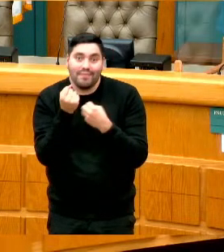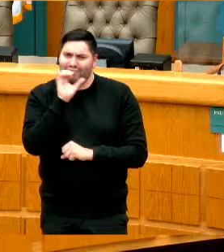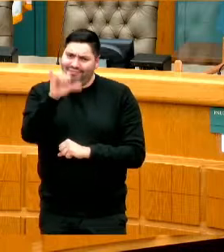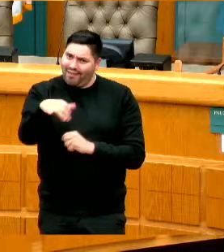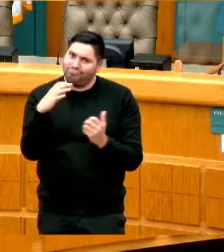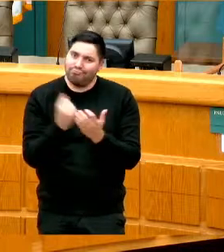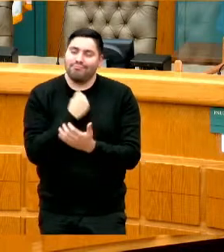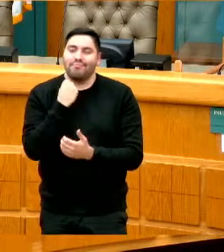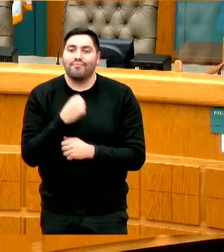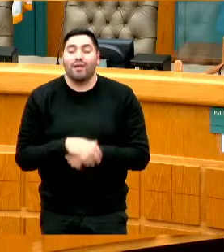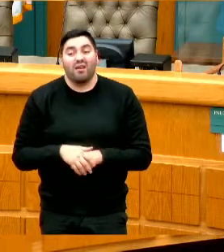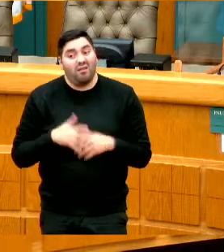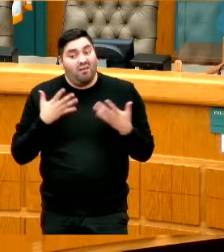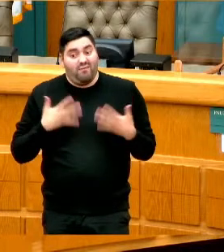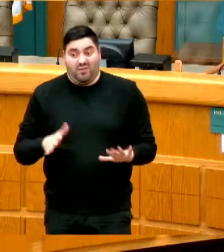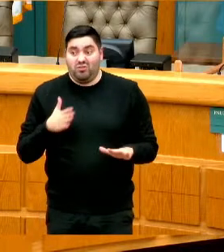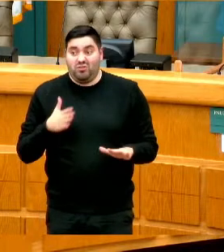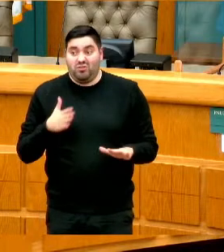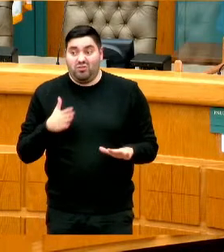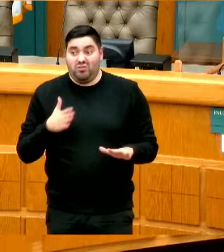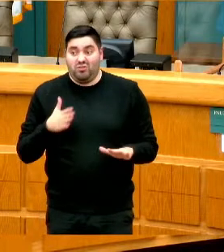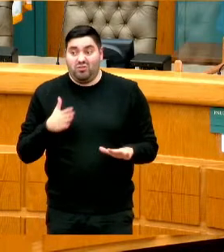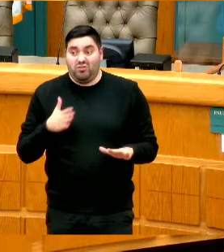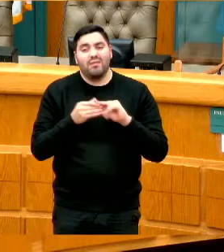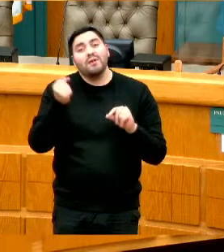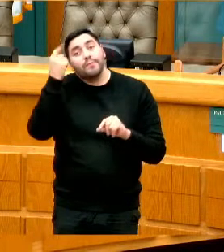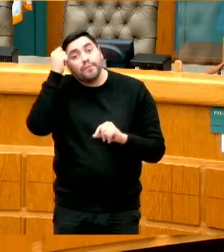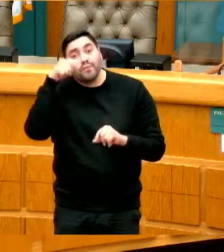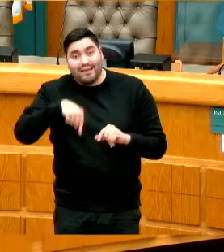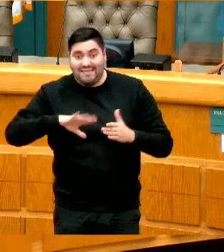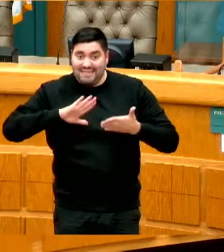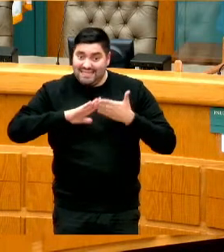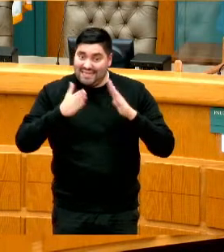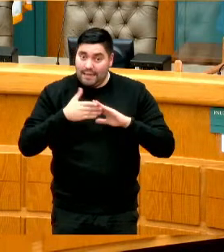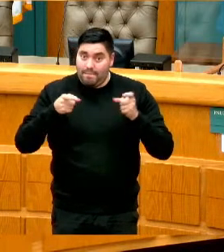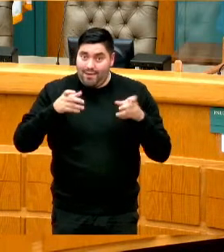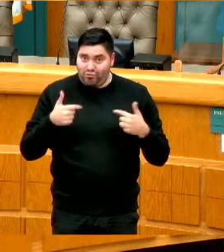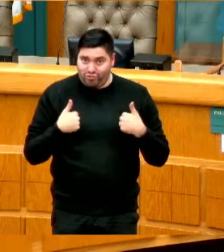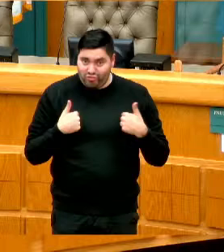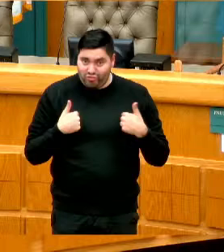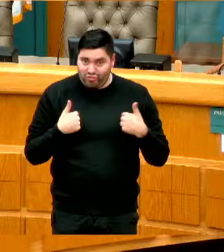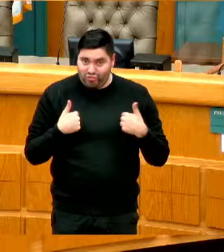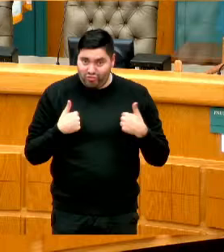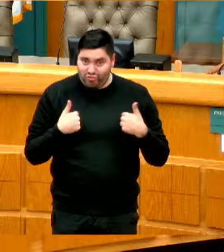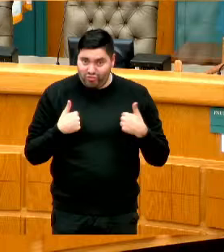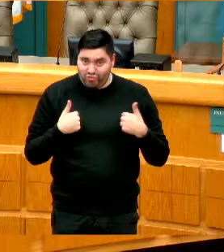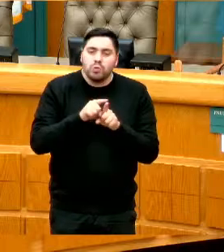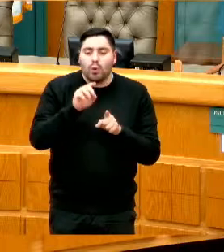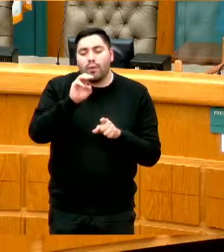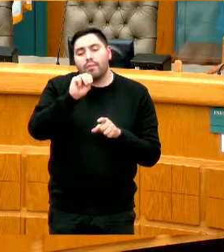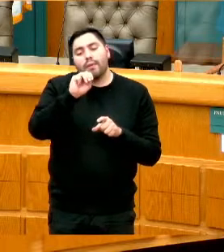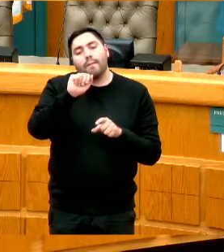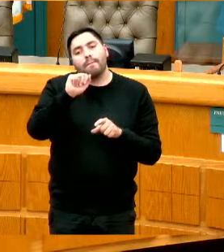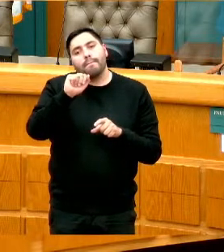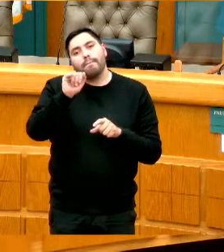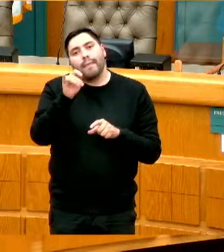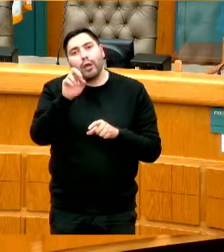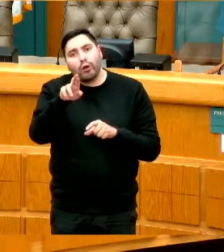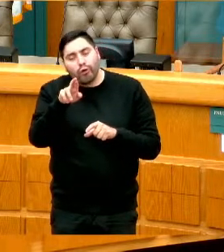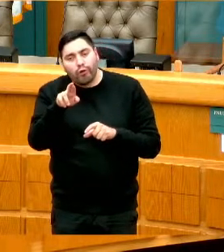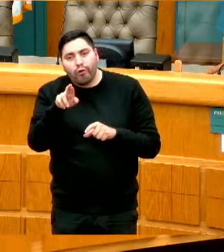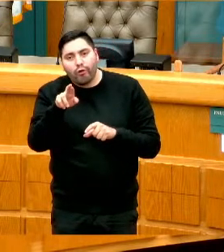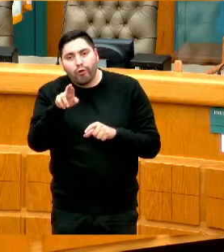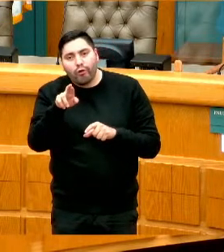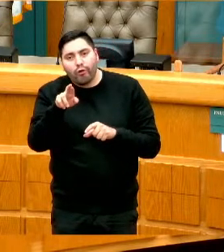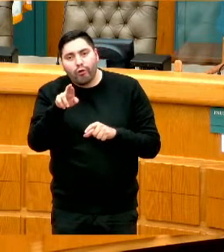So that concludes my comments. I just want to, on behalf of the city, as the city manager, but on behalf of the mayor who would normally be here, and the mayor and council, we